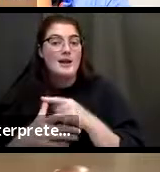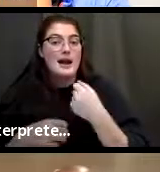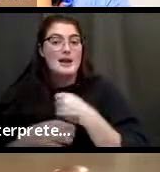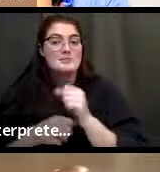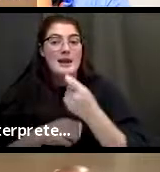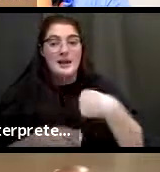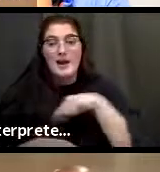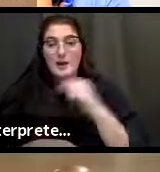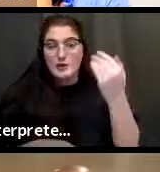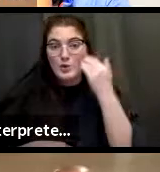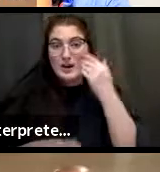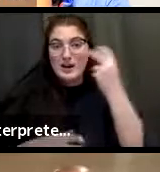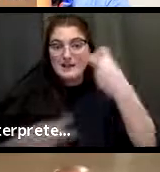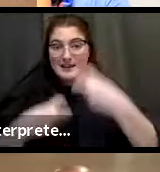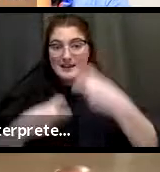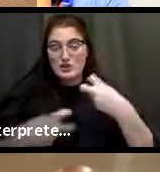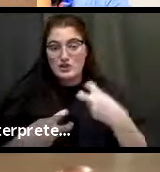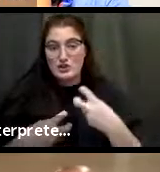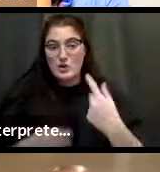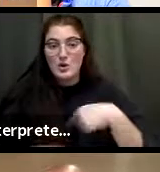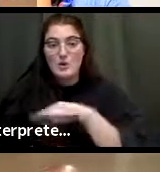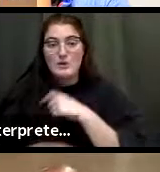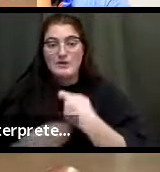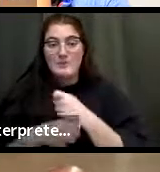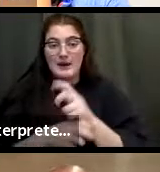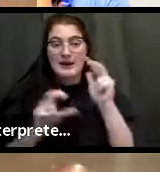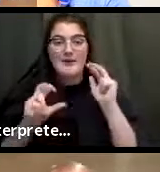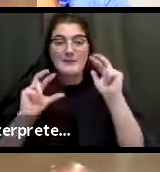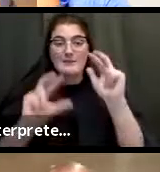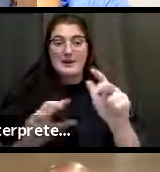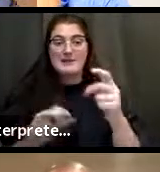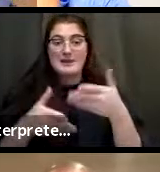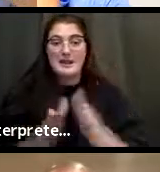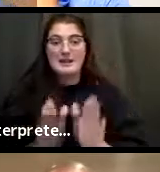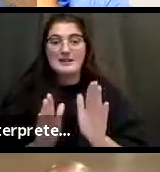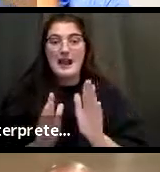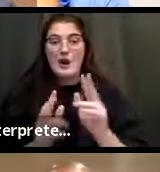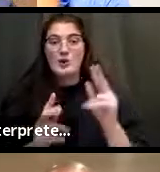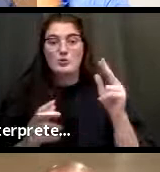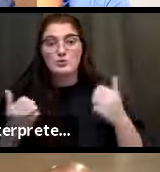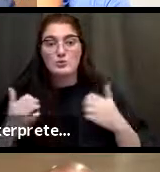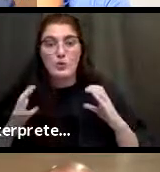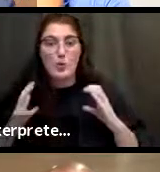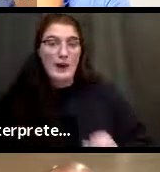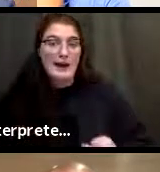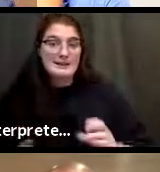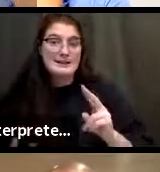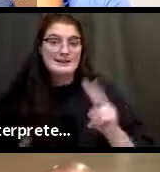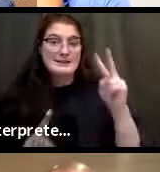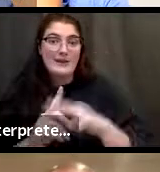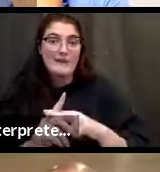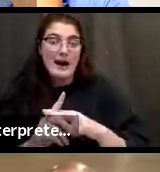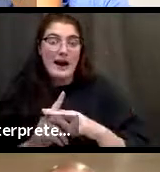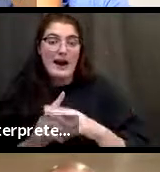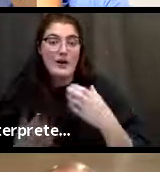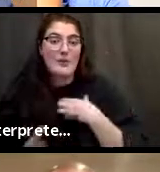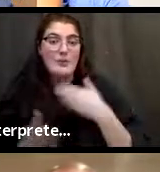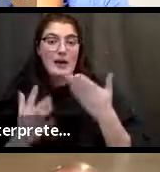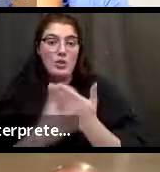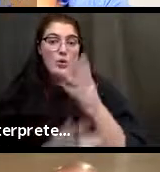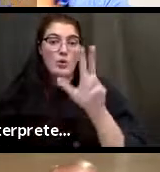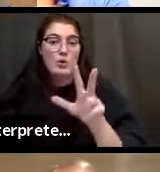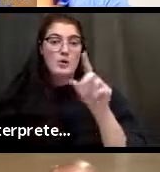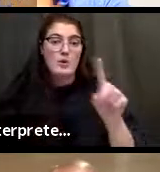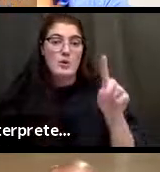of the issue. We've made investments that allows residents to file complaints through 311, or even on our